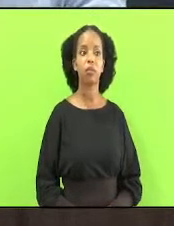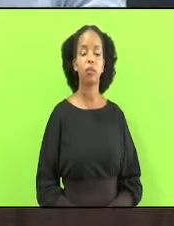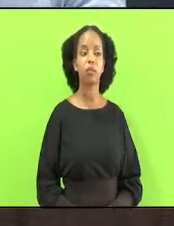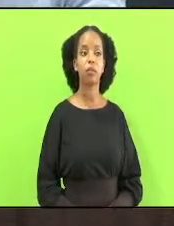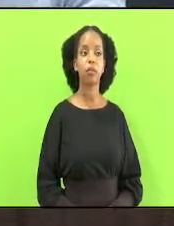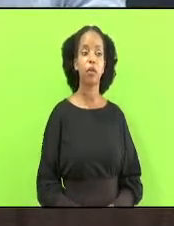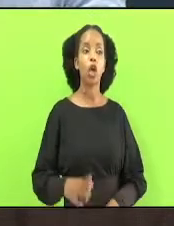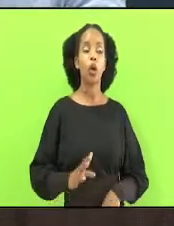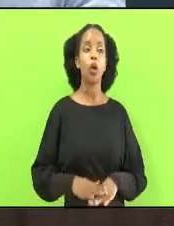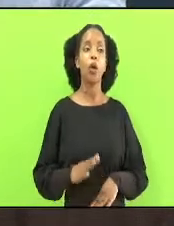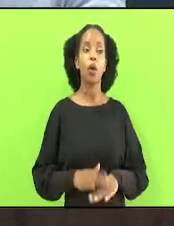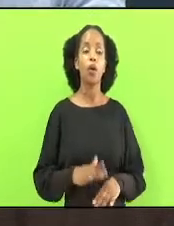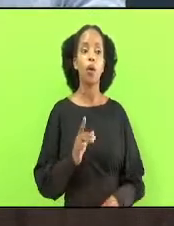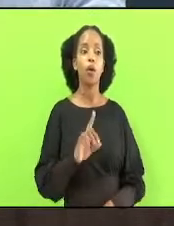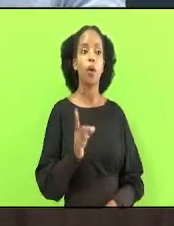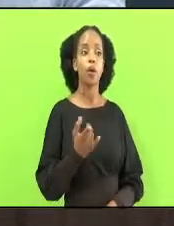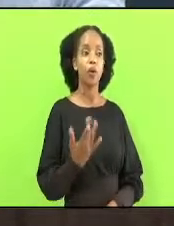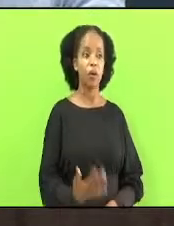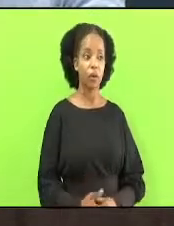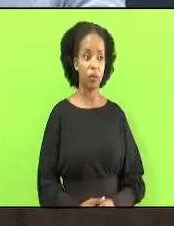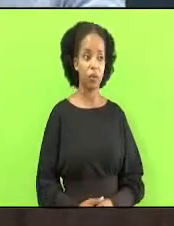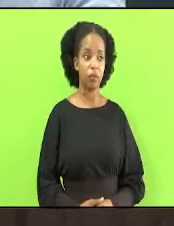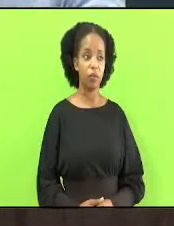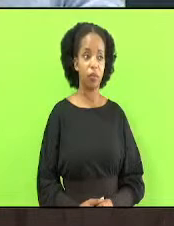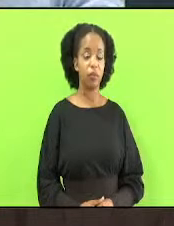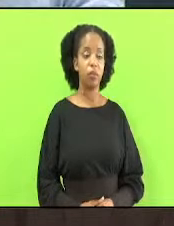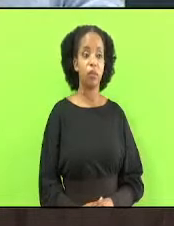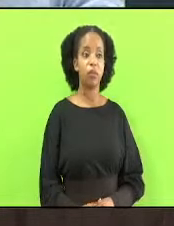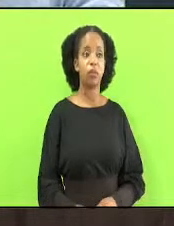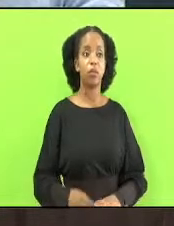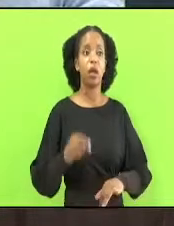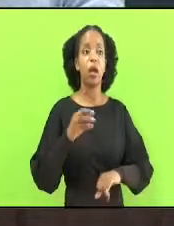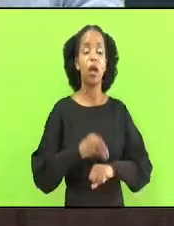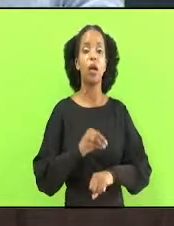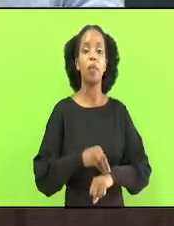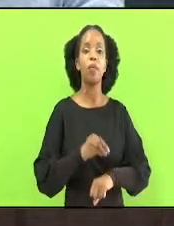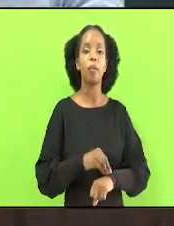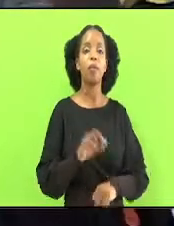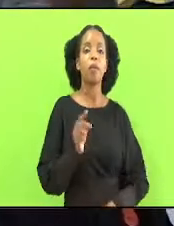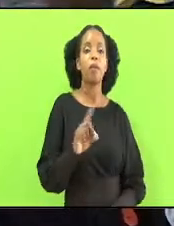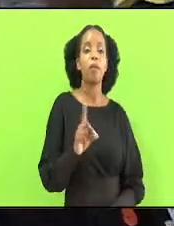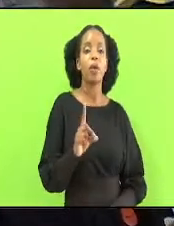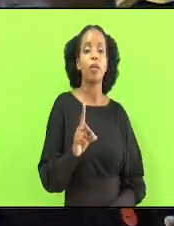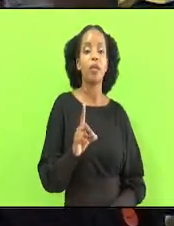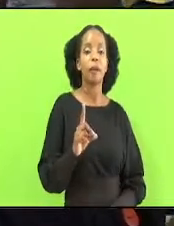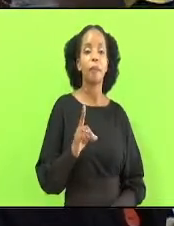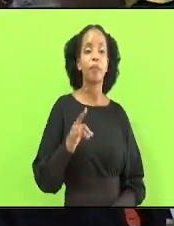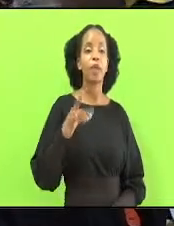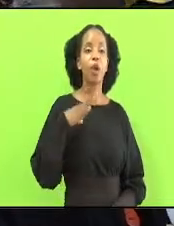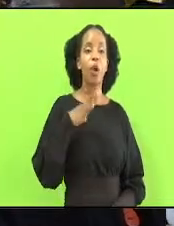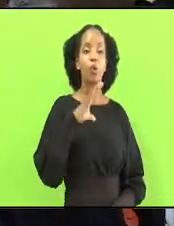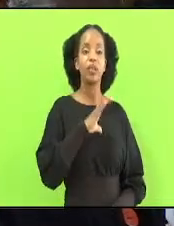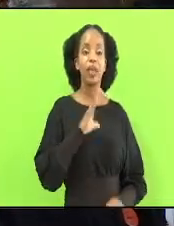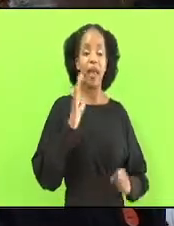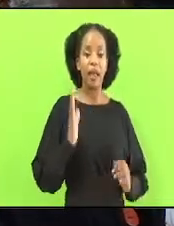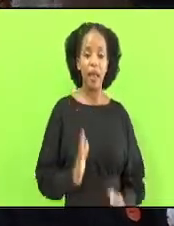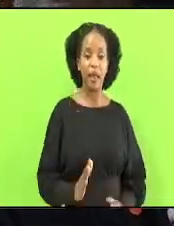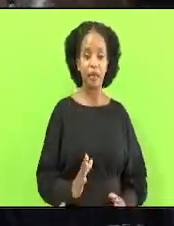that, bothata ko re tlhoka ma-councillor. the problem is that there is a lack of councillors. We need